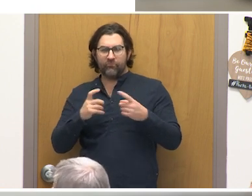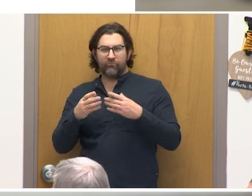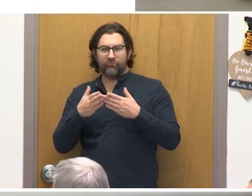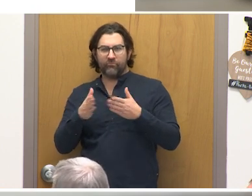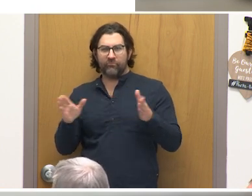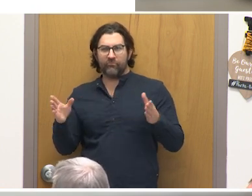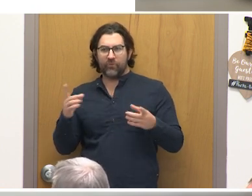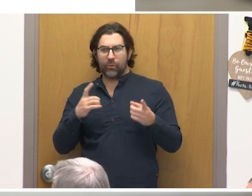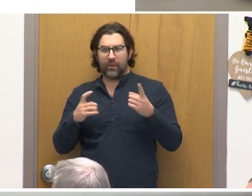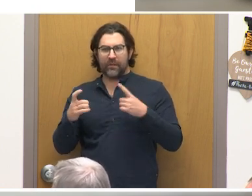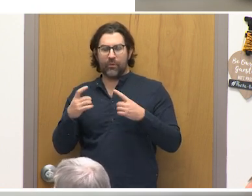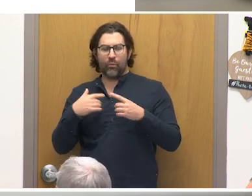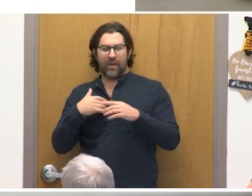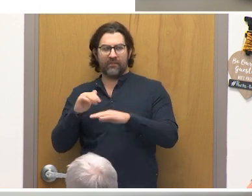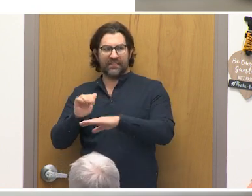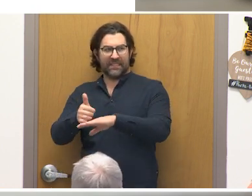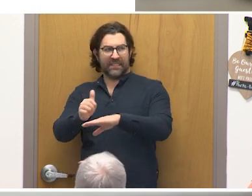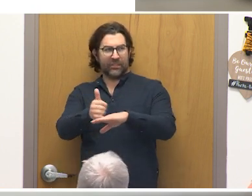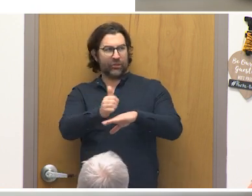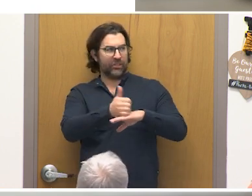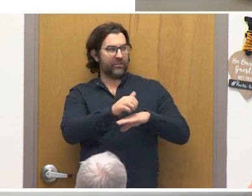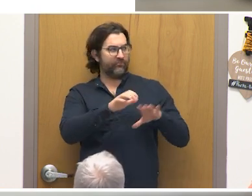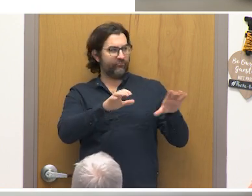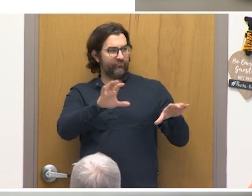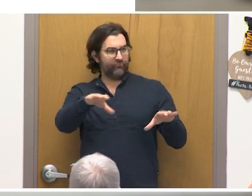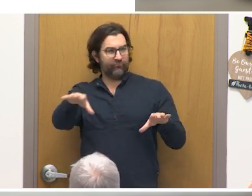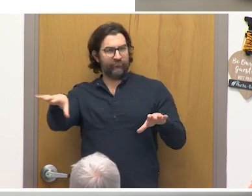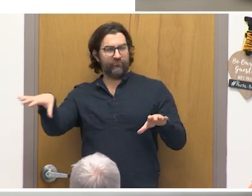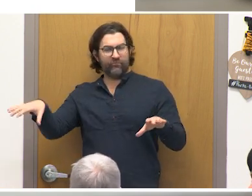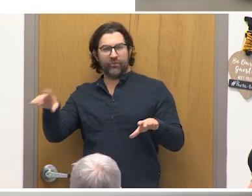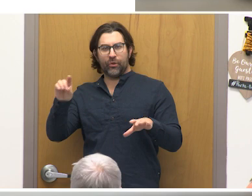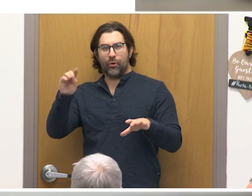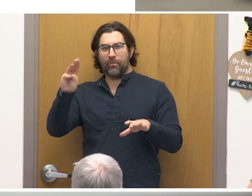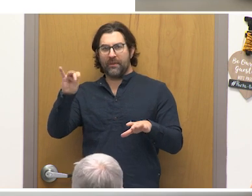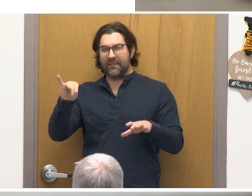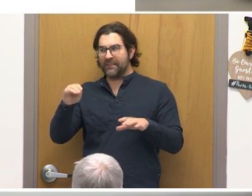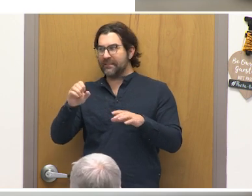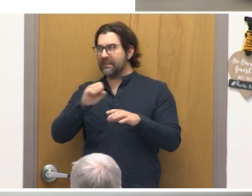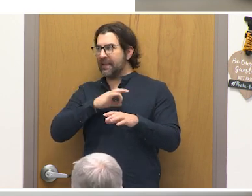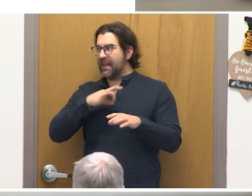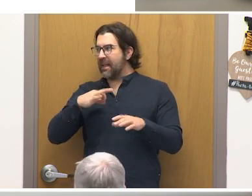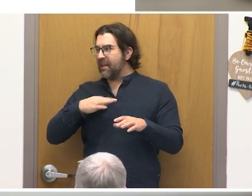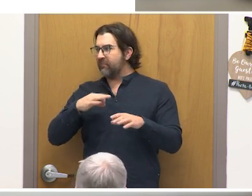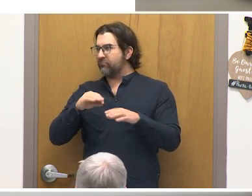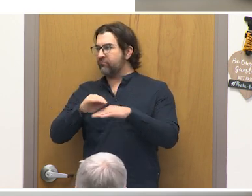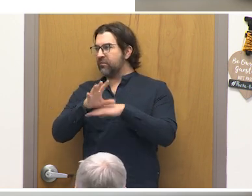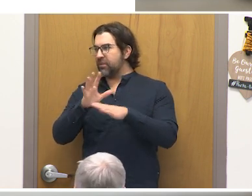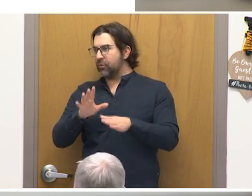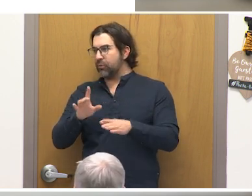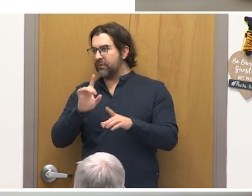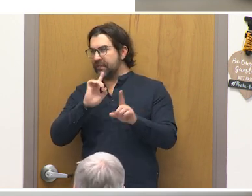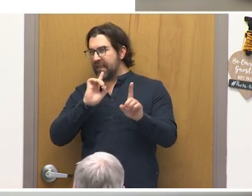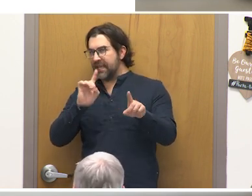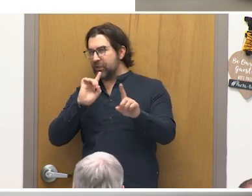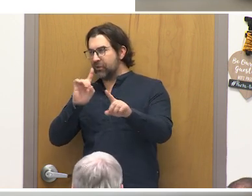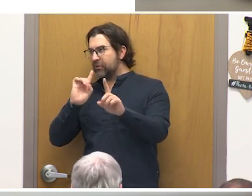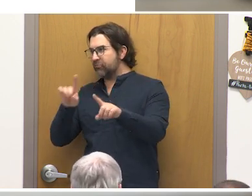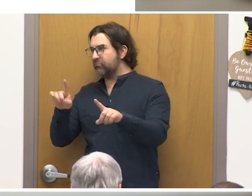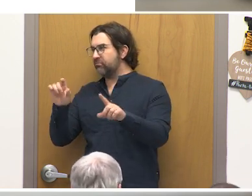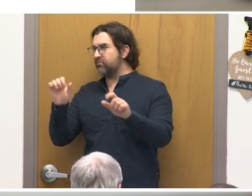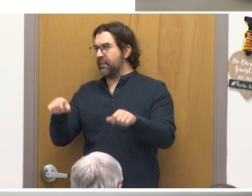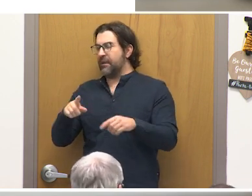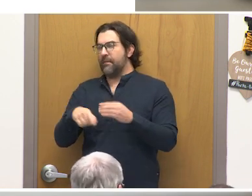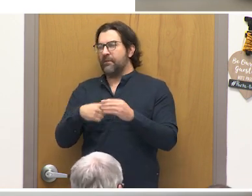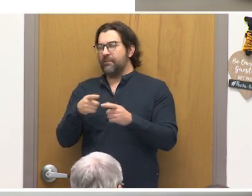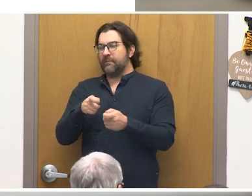in the room, but we have stations set up around the room with DOMI staff and consultants who will be able to answer questions about specific